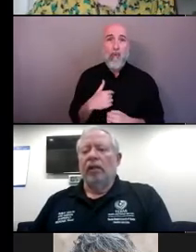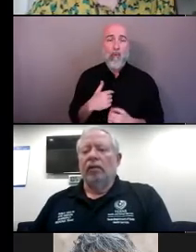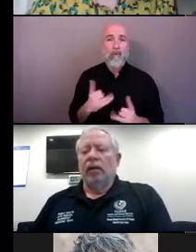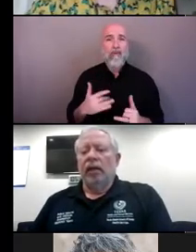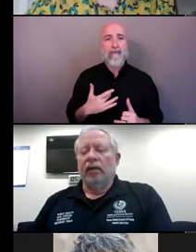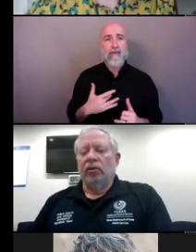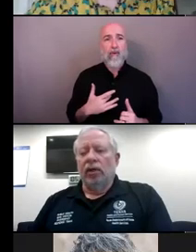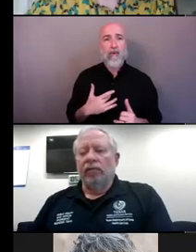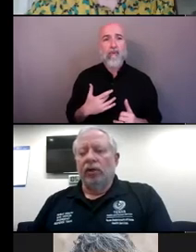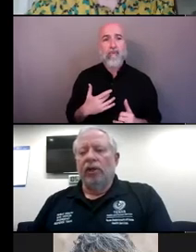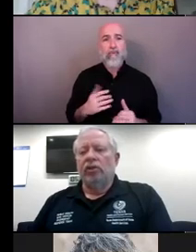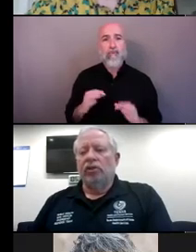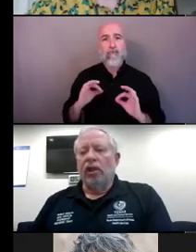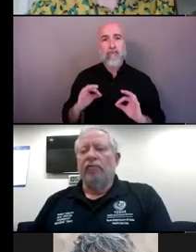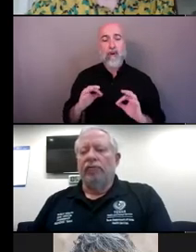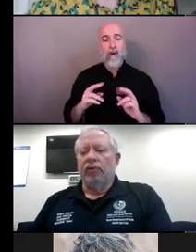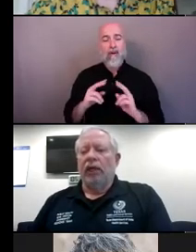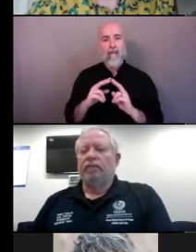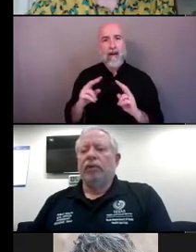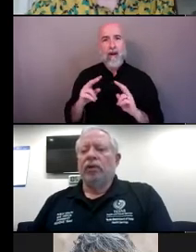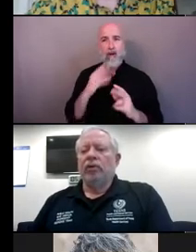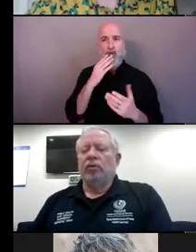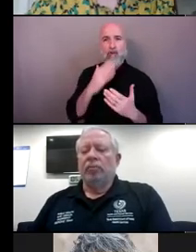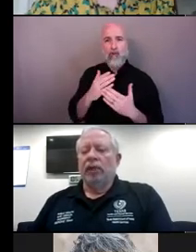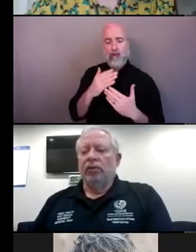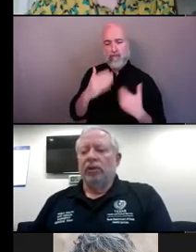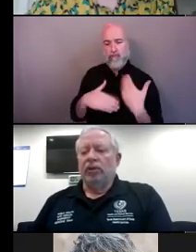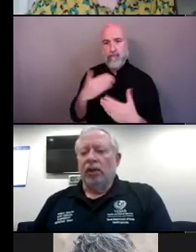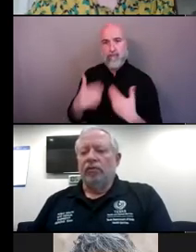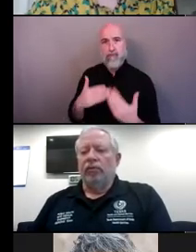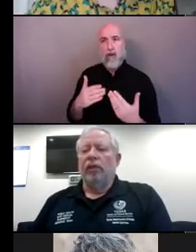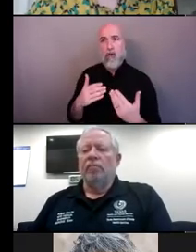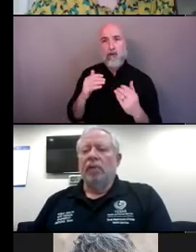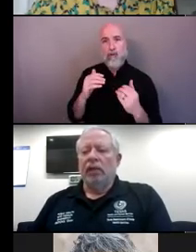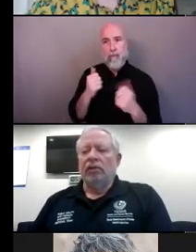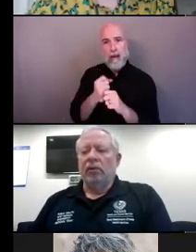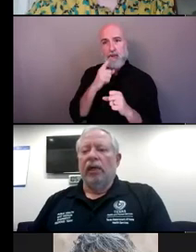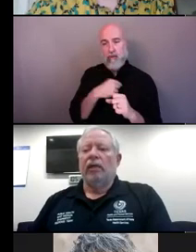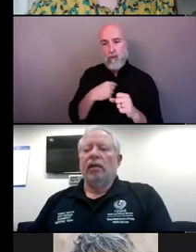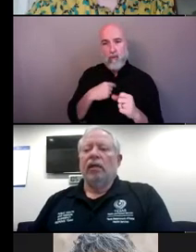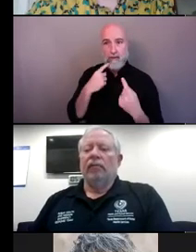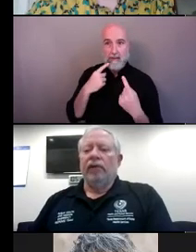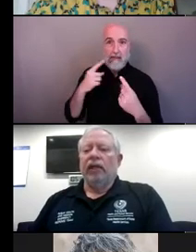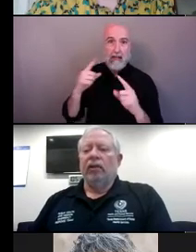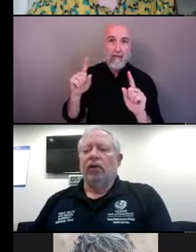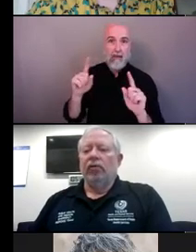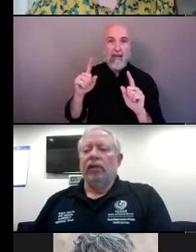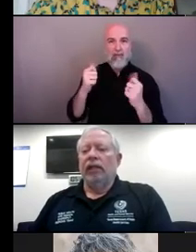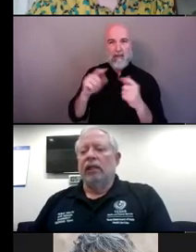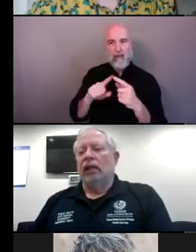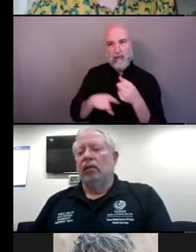on a very solid footing to be successful in a major way in